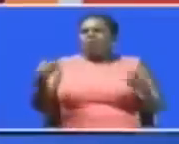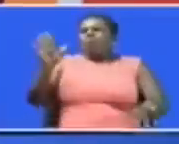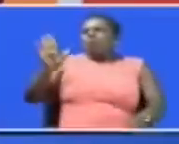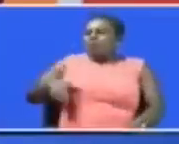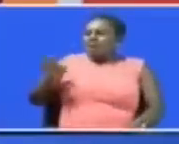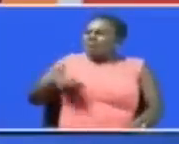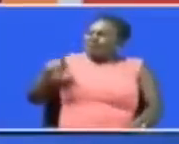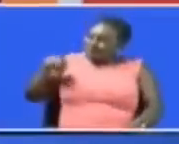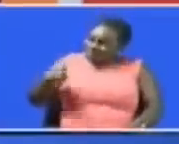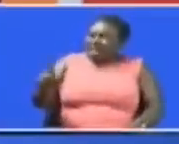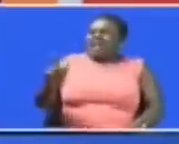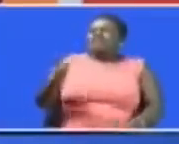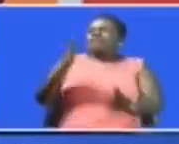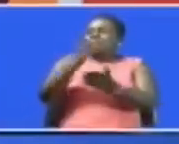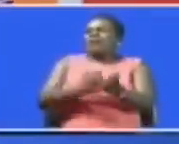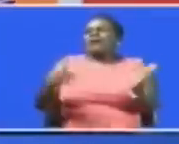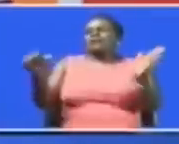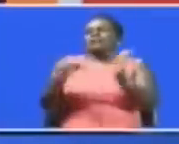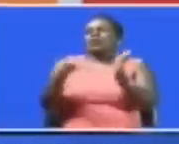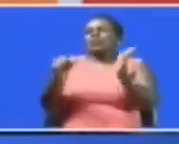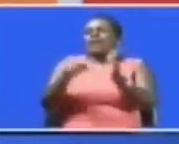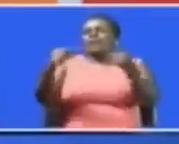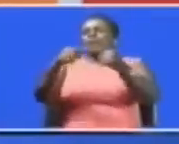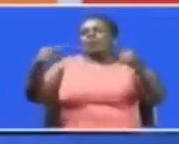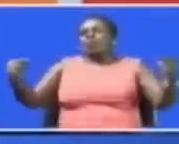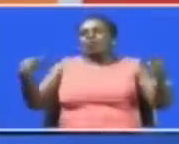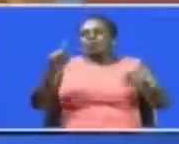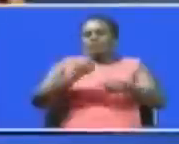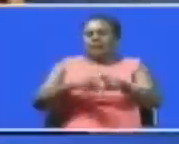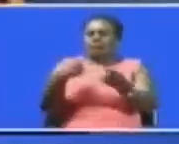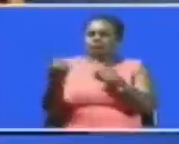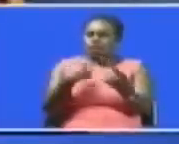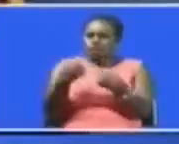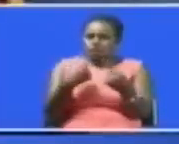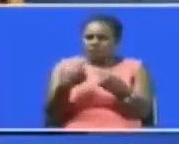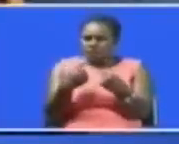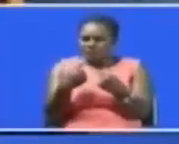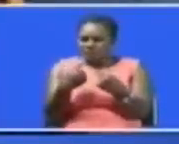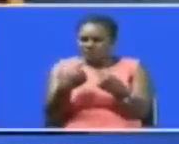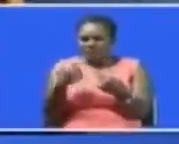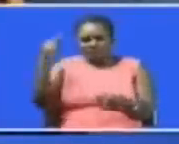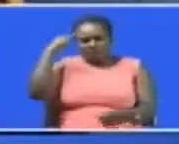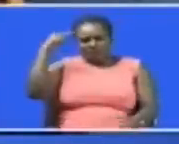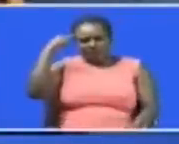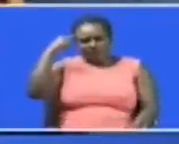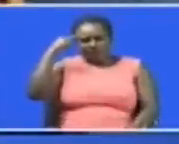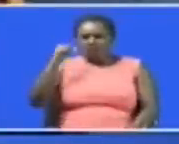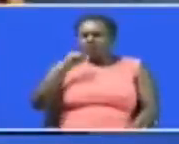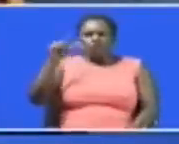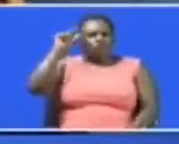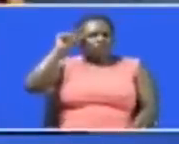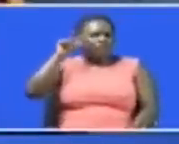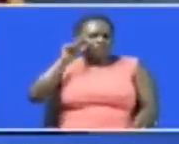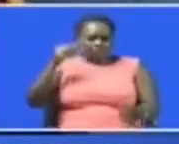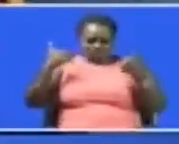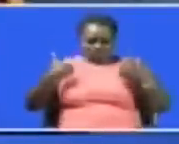are women. Women also are part and parcel of that opposition. Yes. So that when you talk about patriarchy, it is a mindset. It's not just the gender of